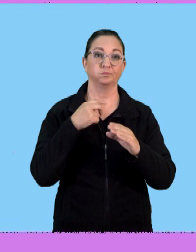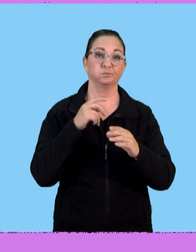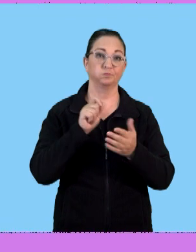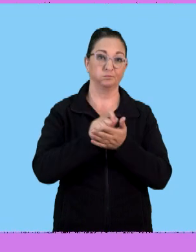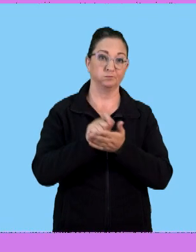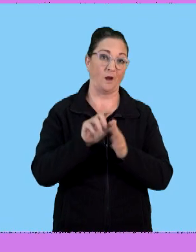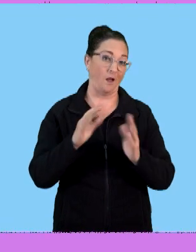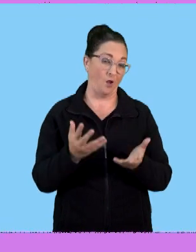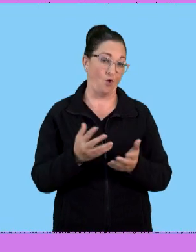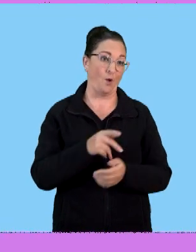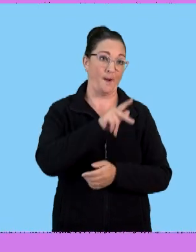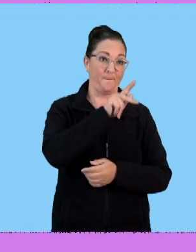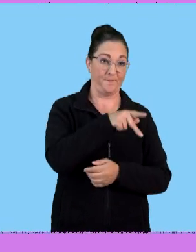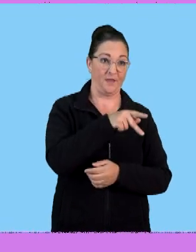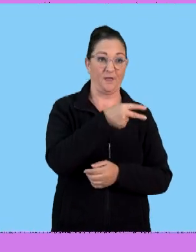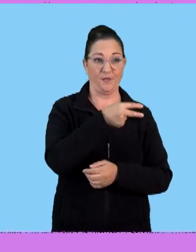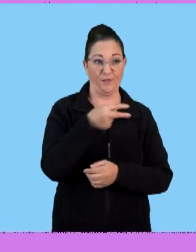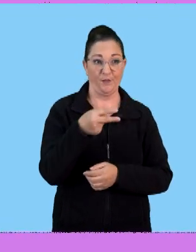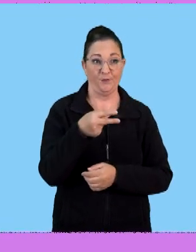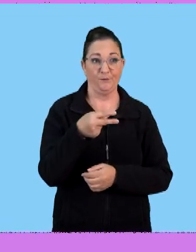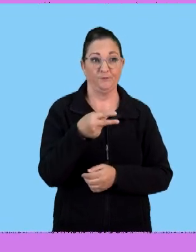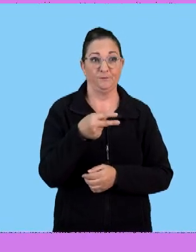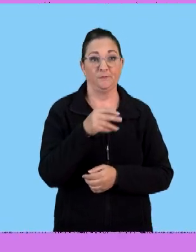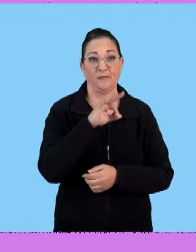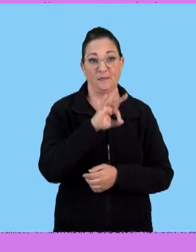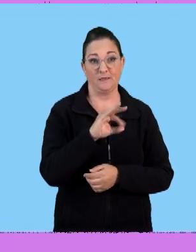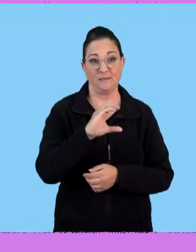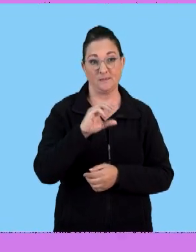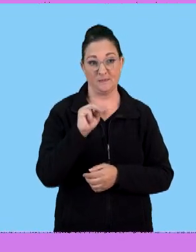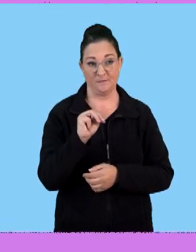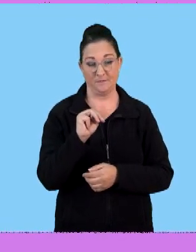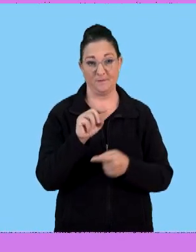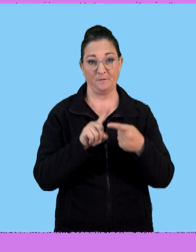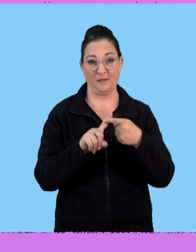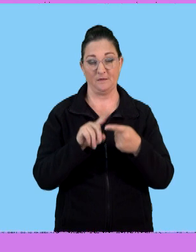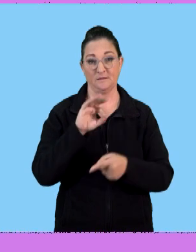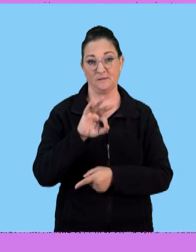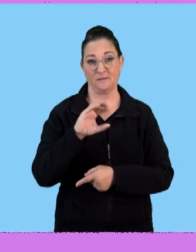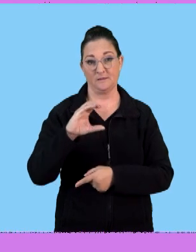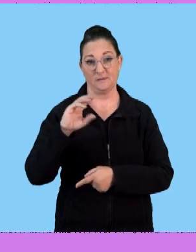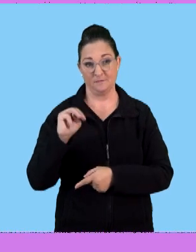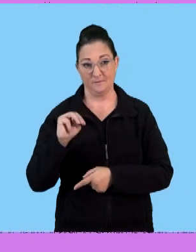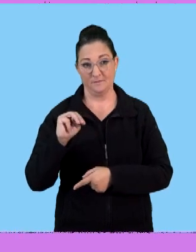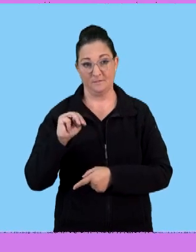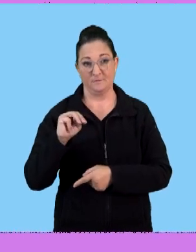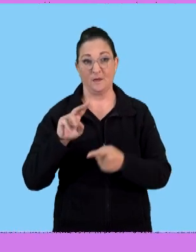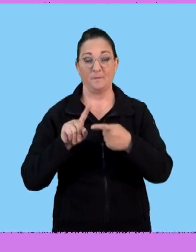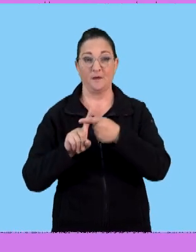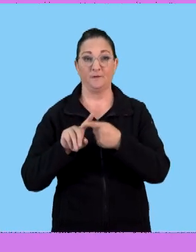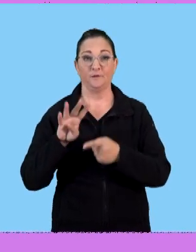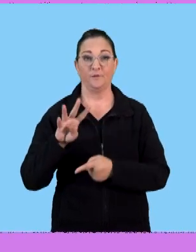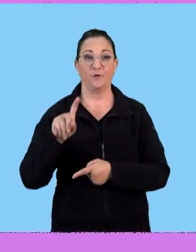it like that, perimeter of a triangle. So I'll take the 3 centimeters plus another 3